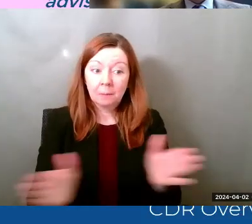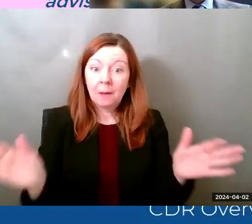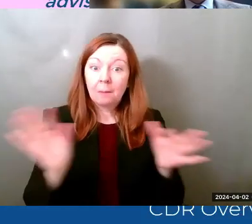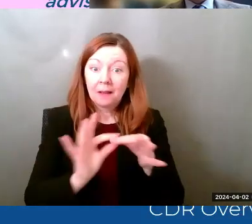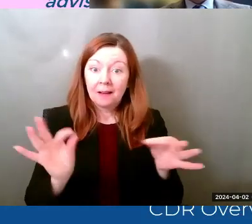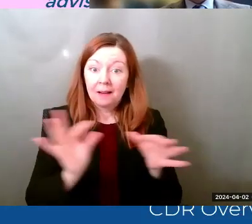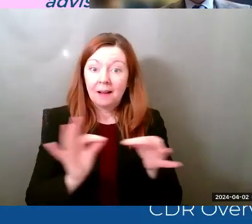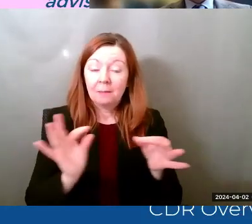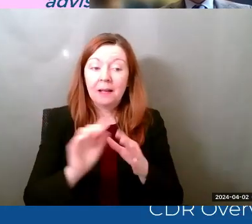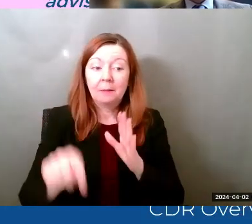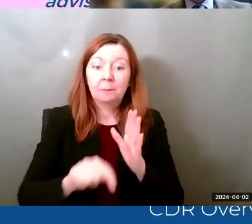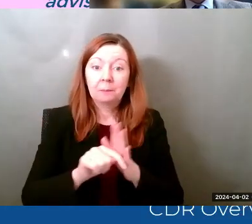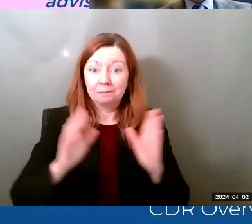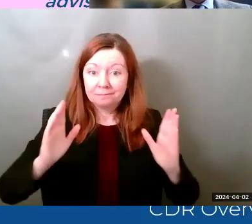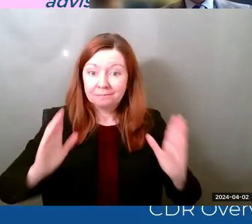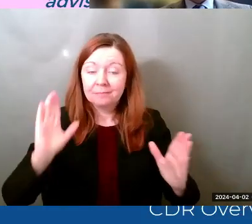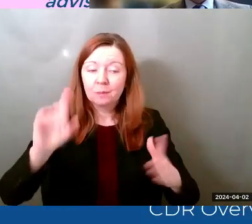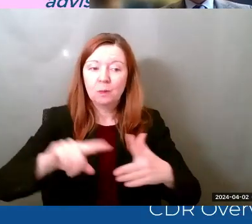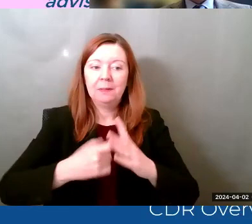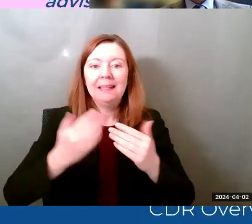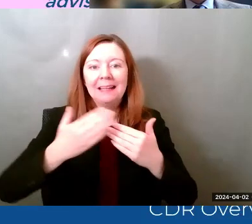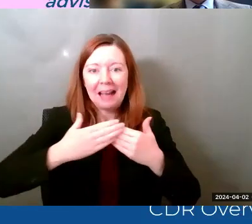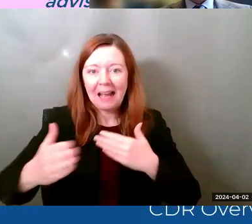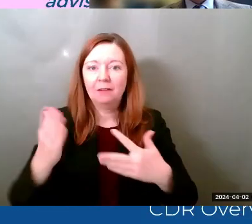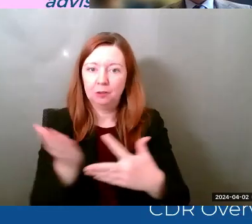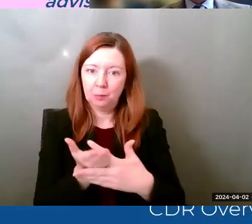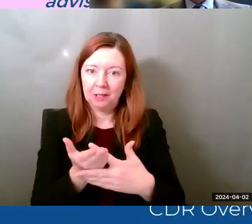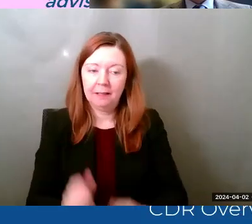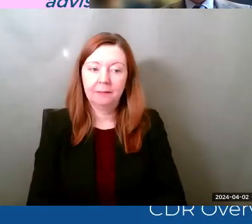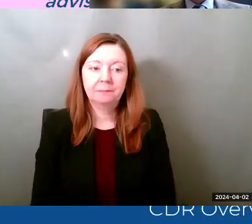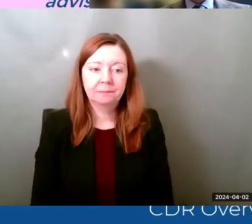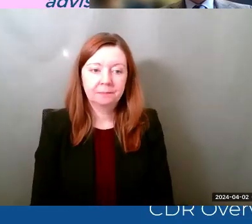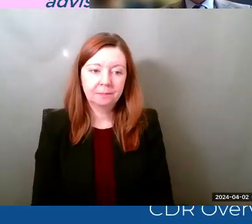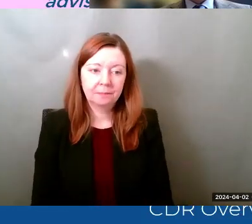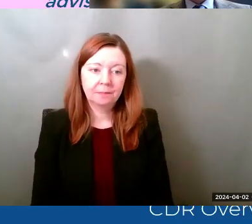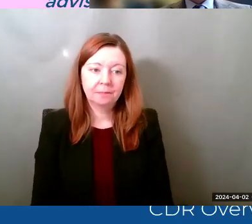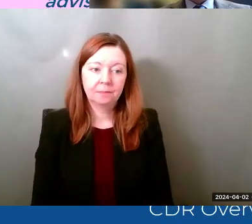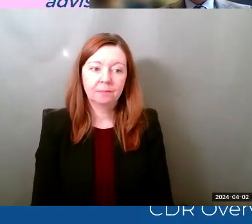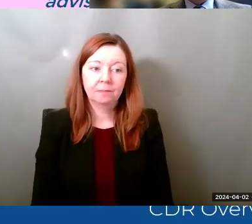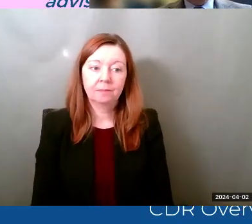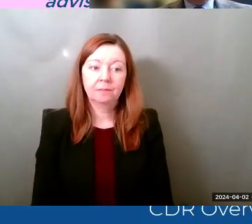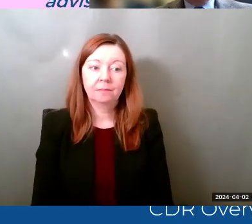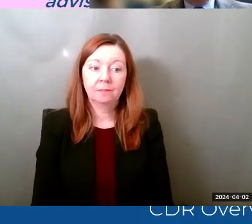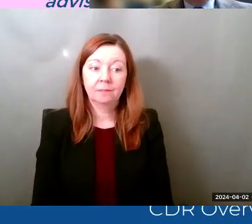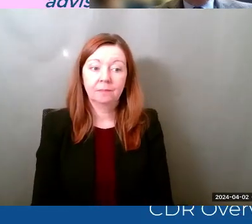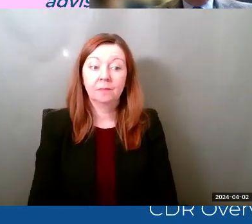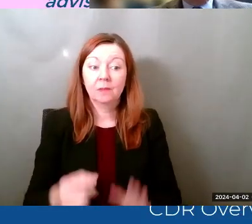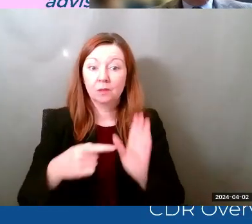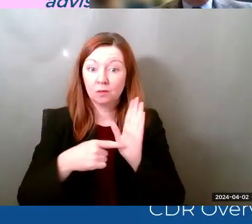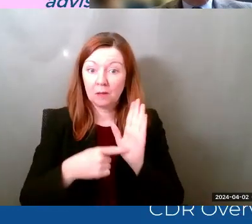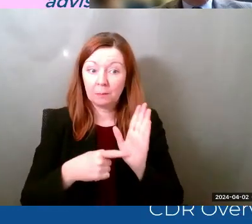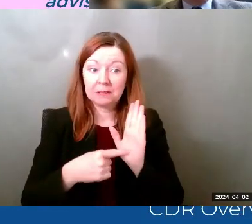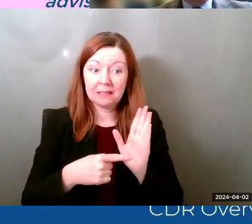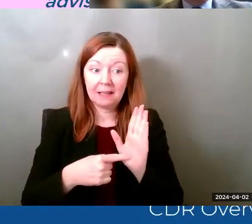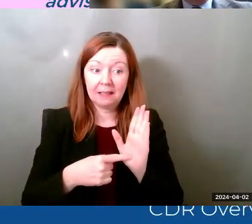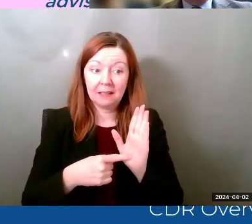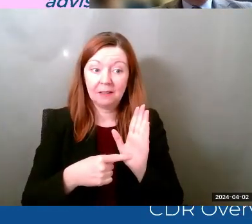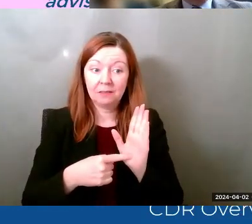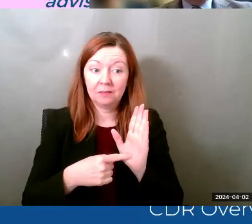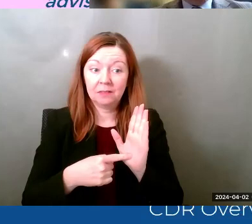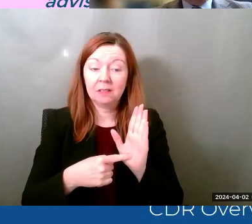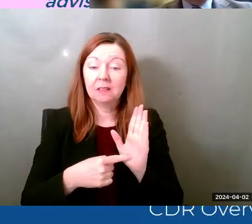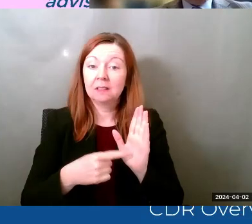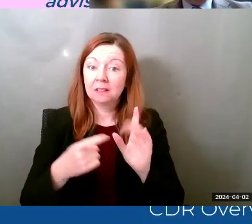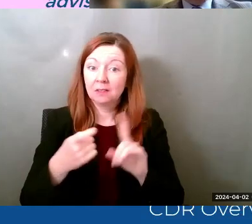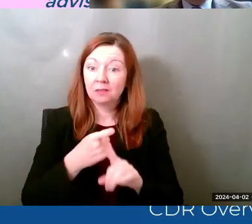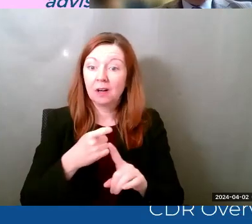begin once we return from the scheduled break. A representative of the coordinating